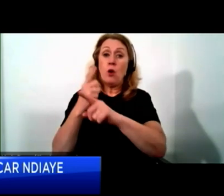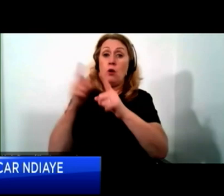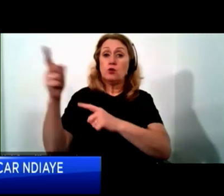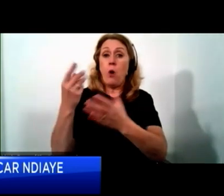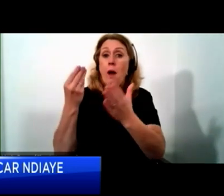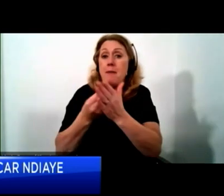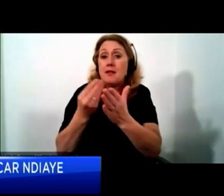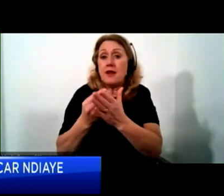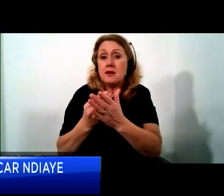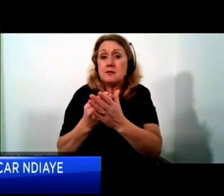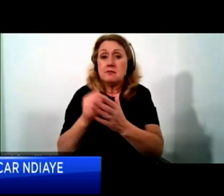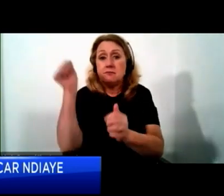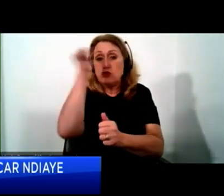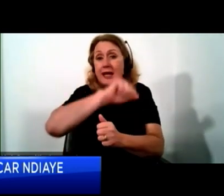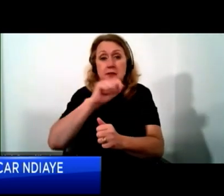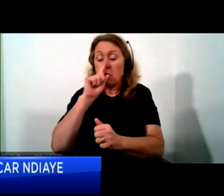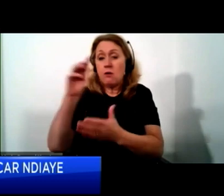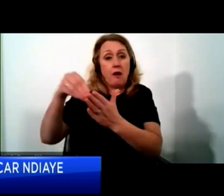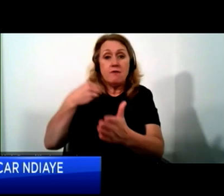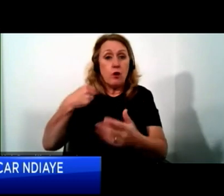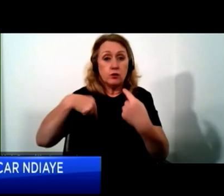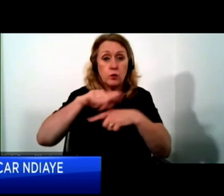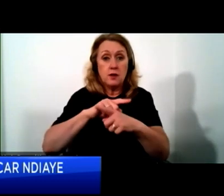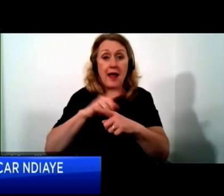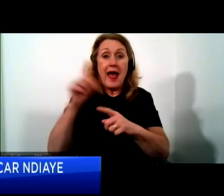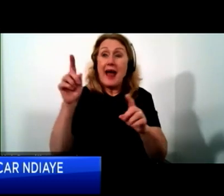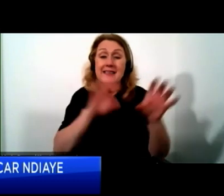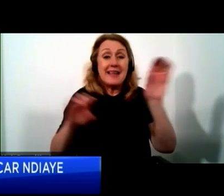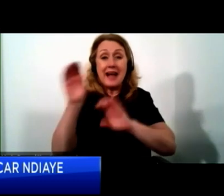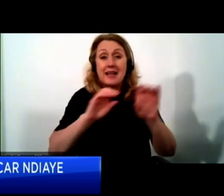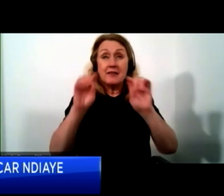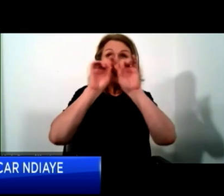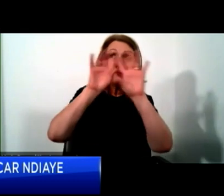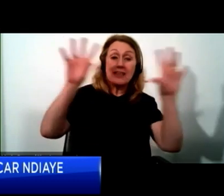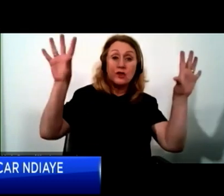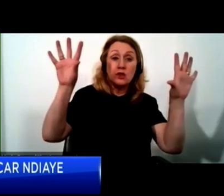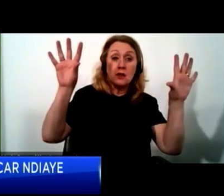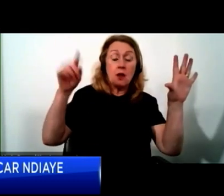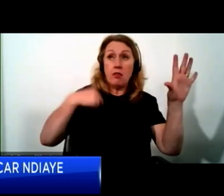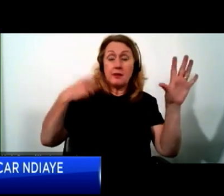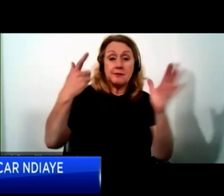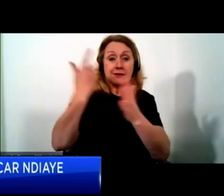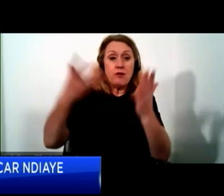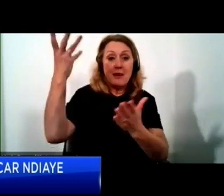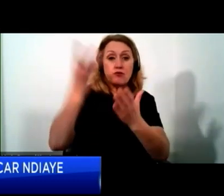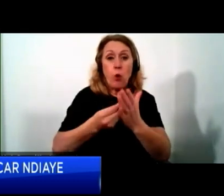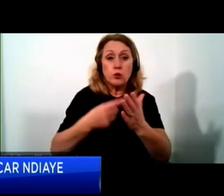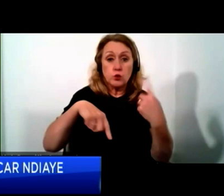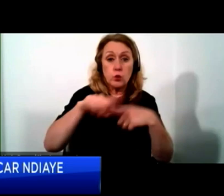been afforded to us, a scientific vision that has never been accorded to us,